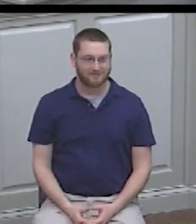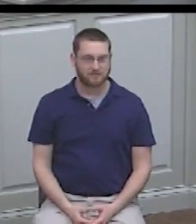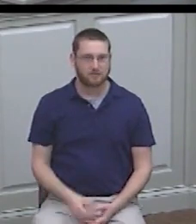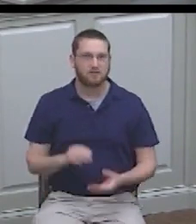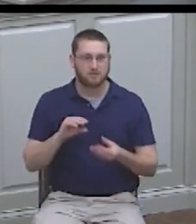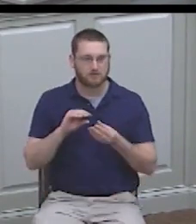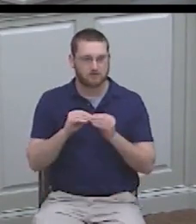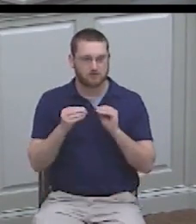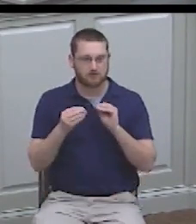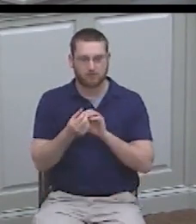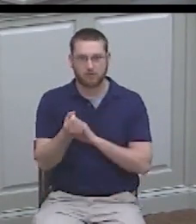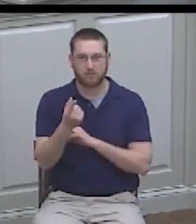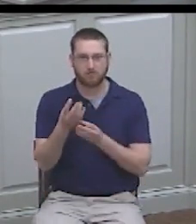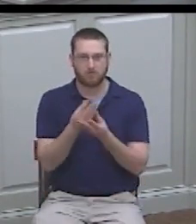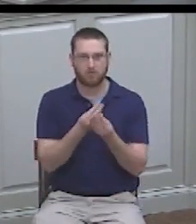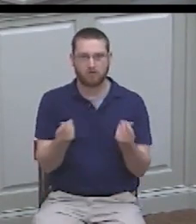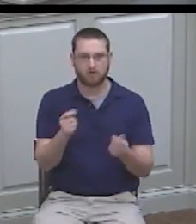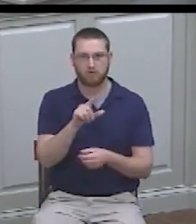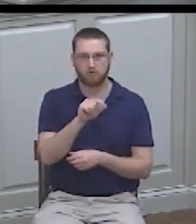Item 11 is Resolution